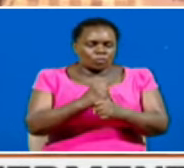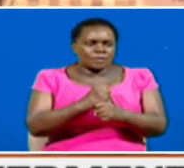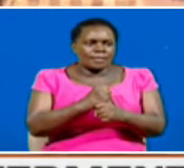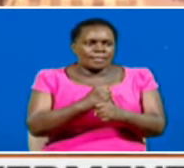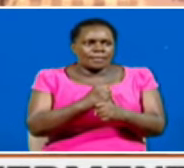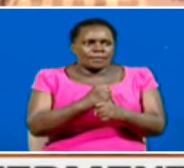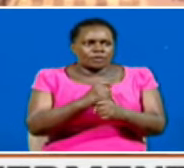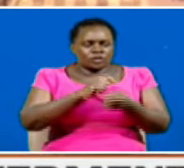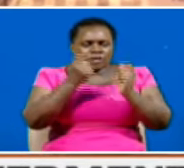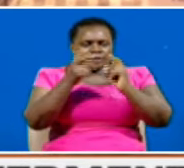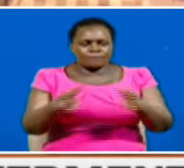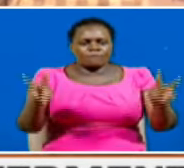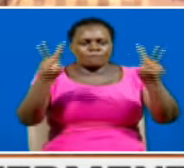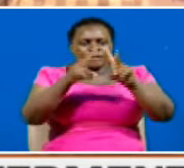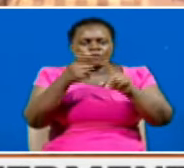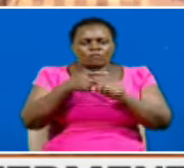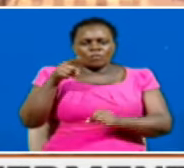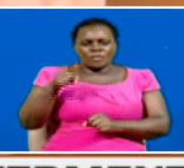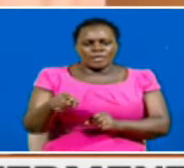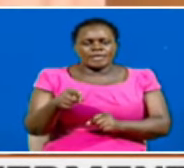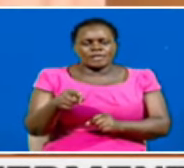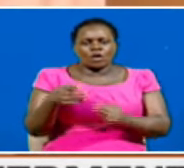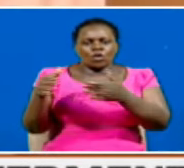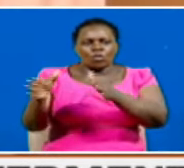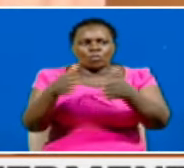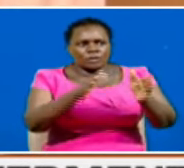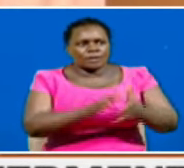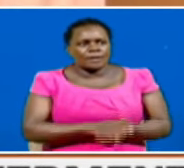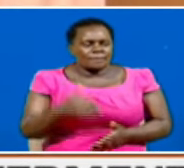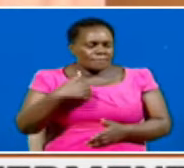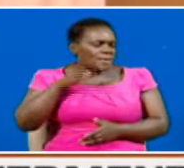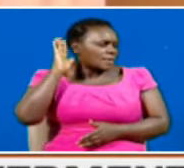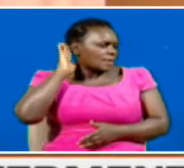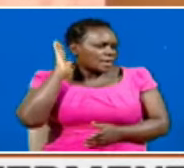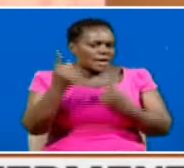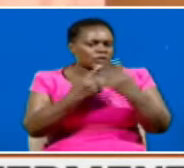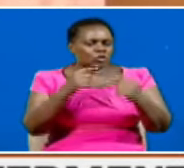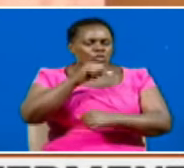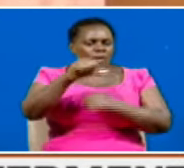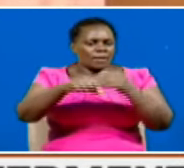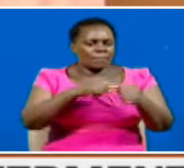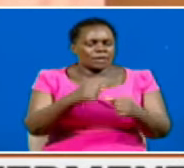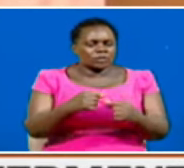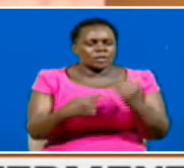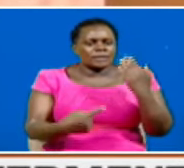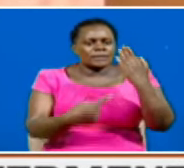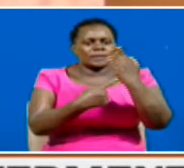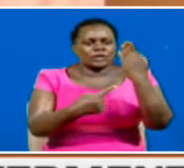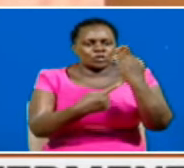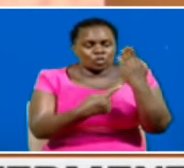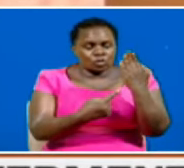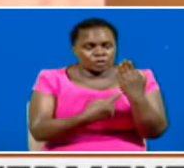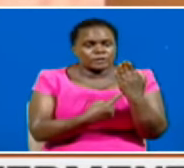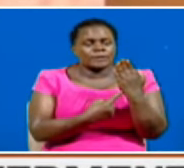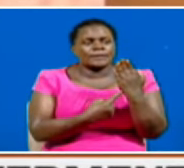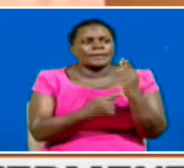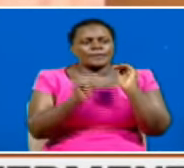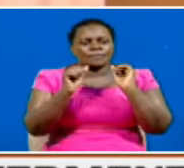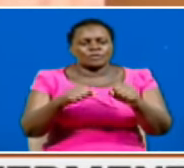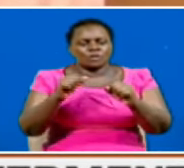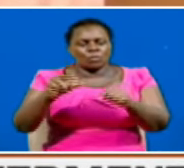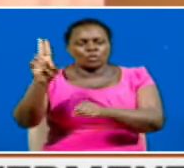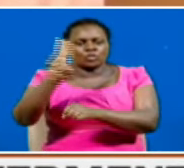value from these different opportunities. Mfano nimesikia wakizungumzia kuhusu vile teknolojia inaweza